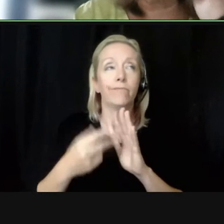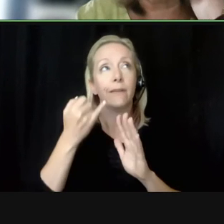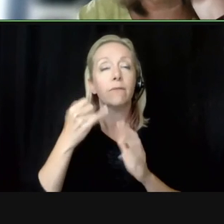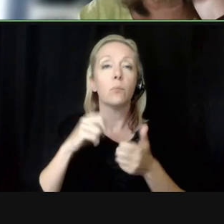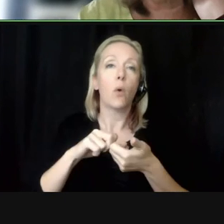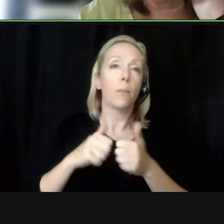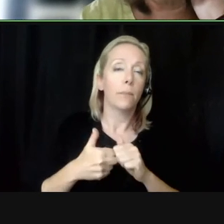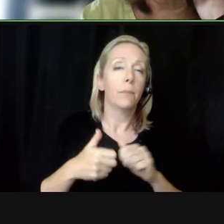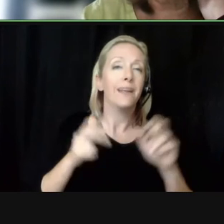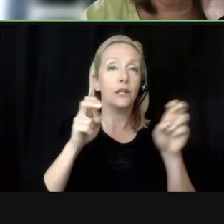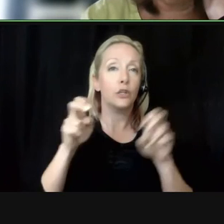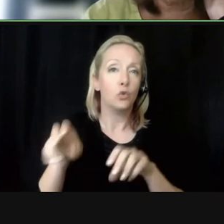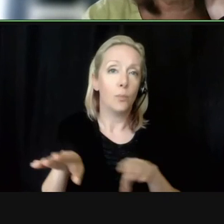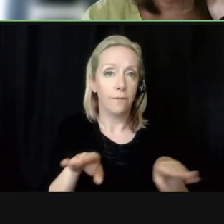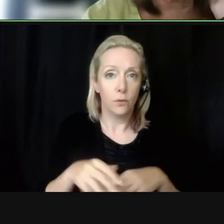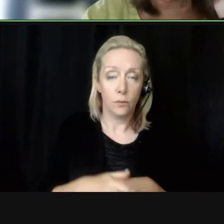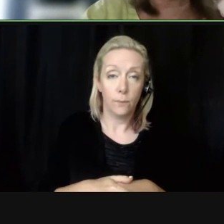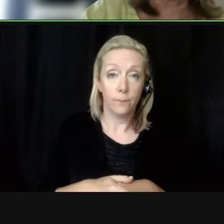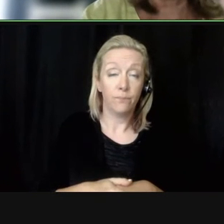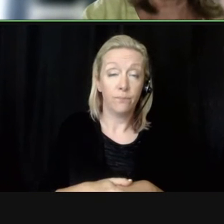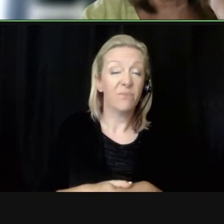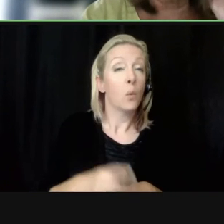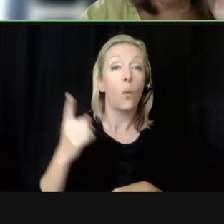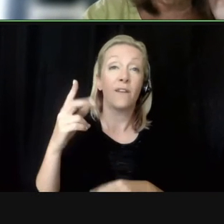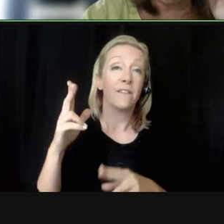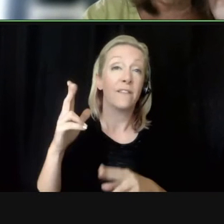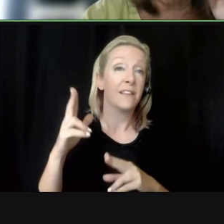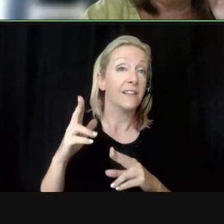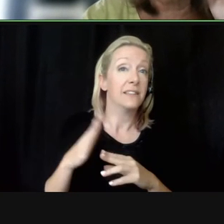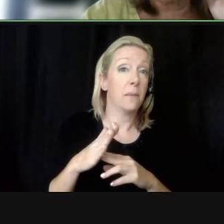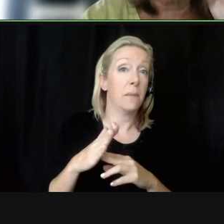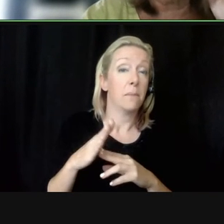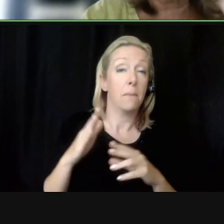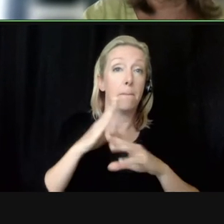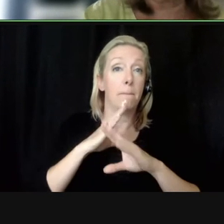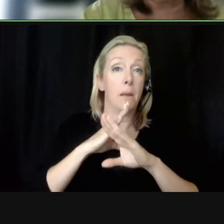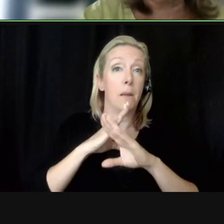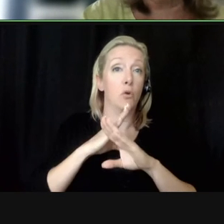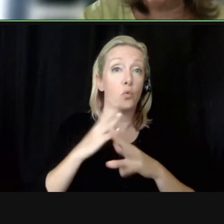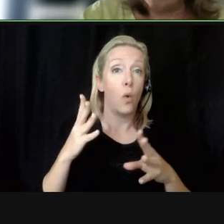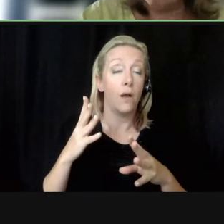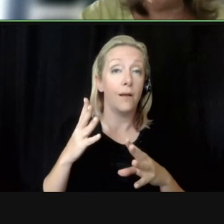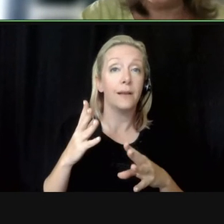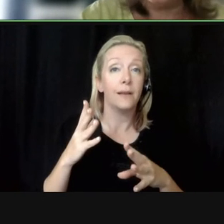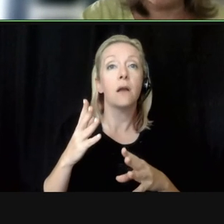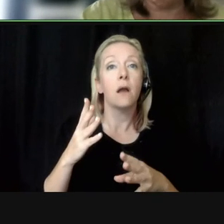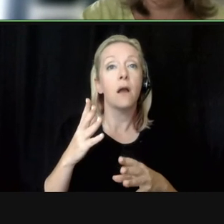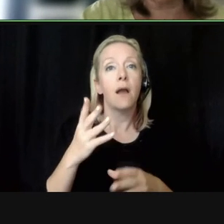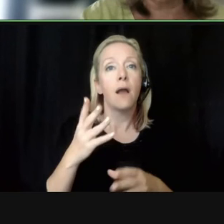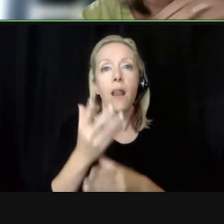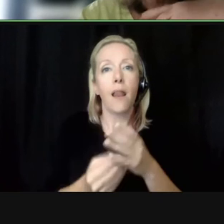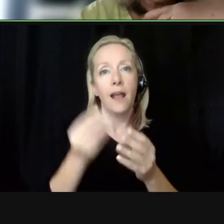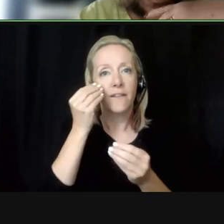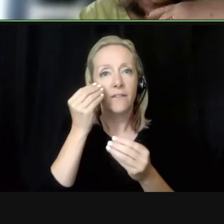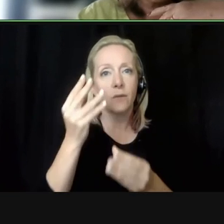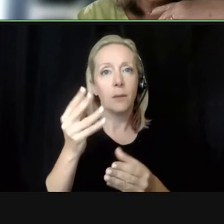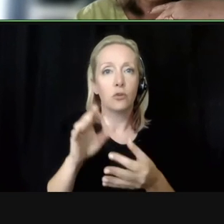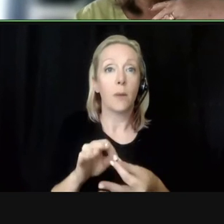we found one of the biggest barriers have been is the lack of information regarding what is normal behavior.